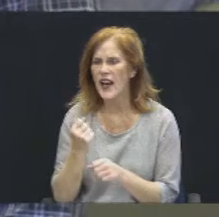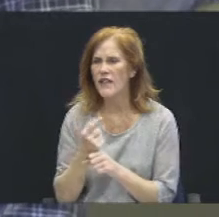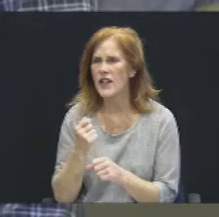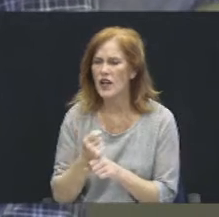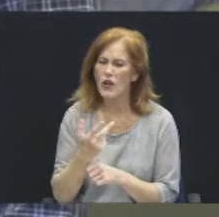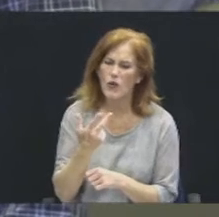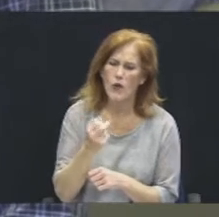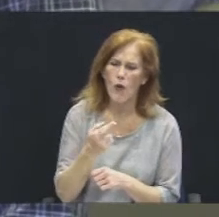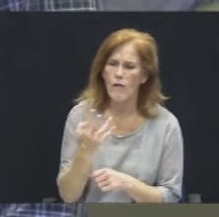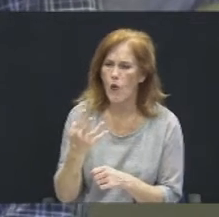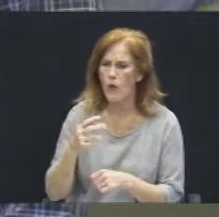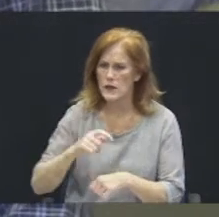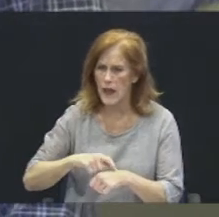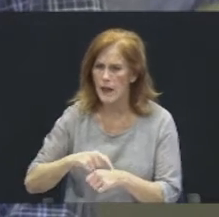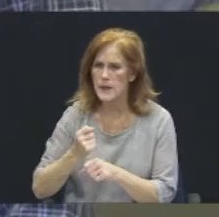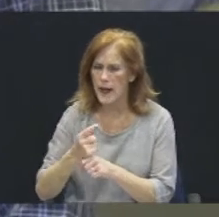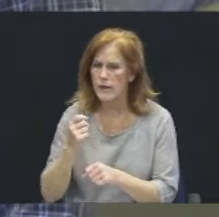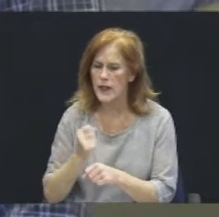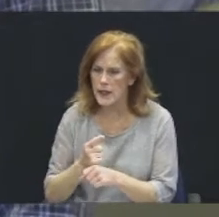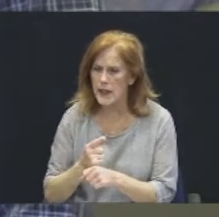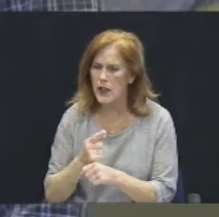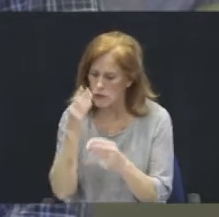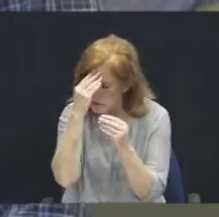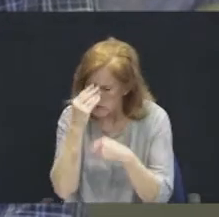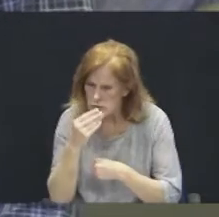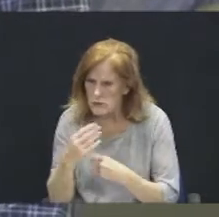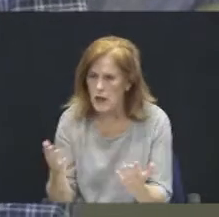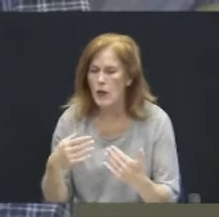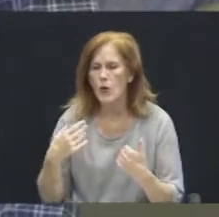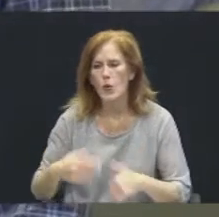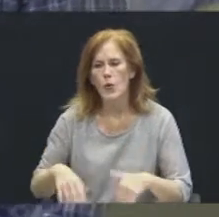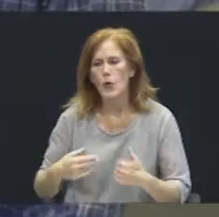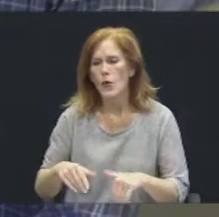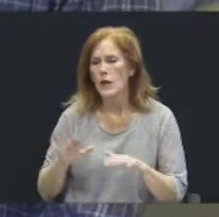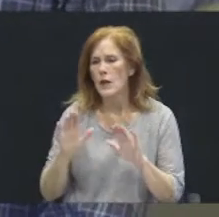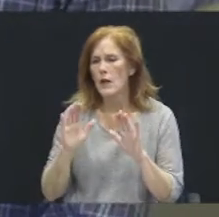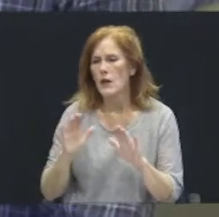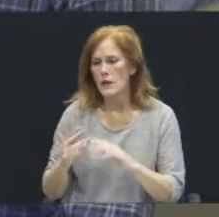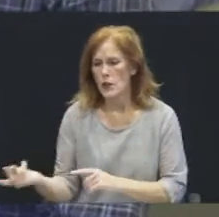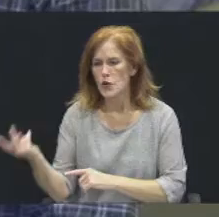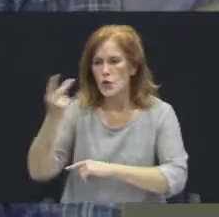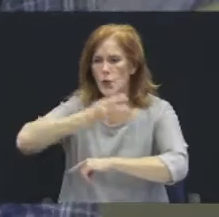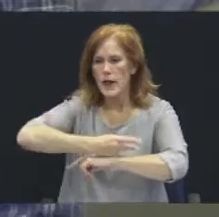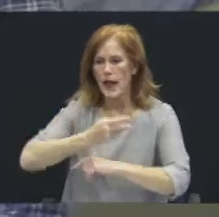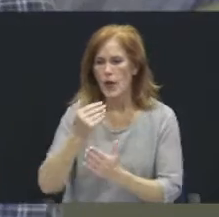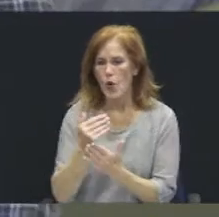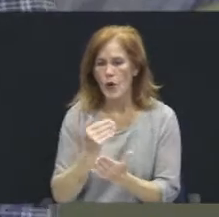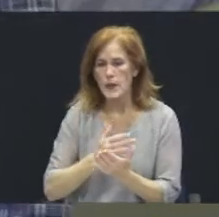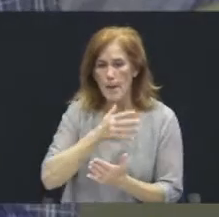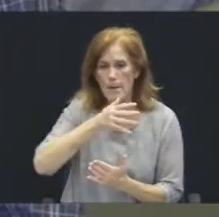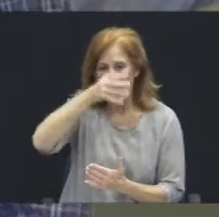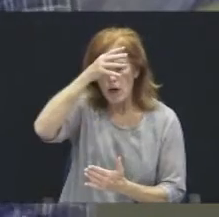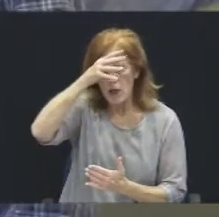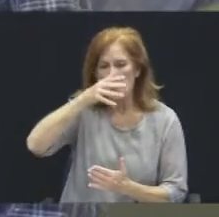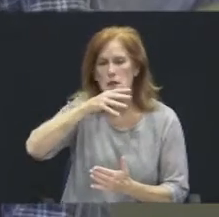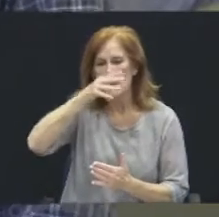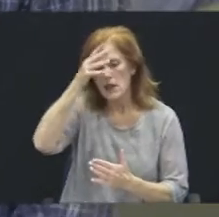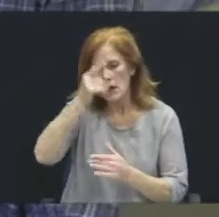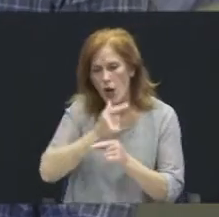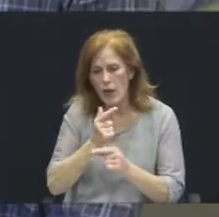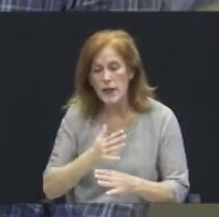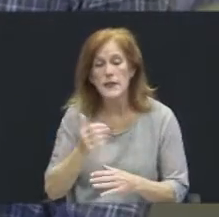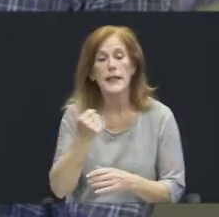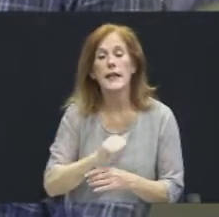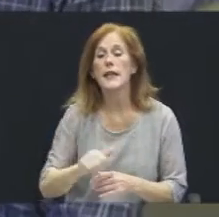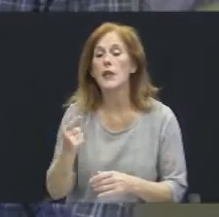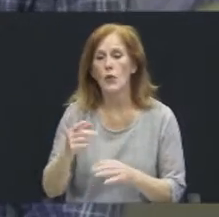year. And that's a really, really great 2-day course that parents, guardians, individuals,